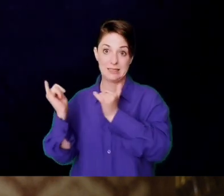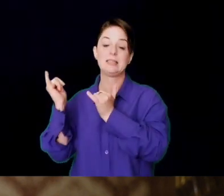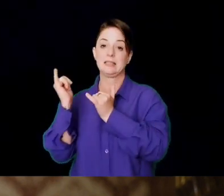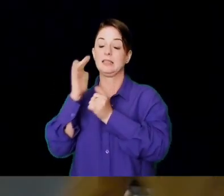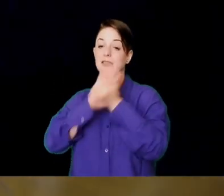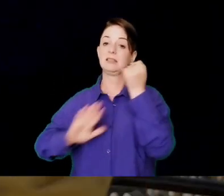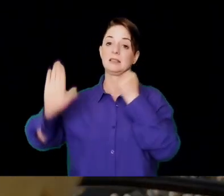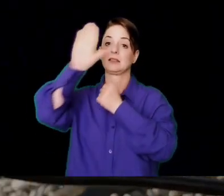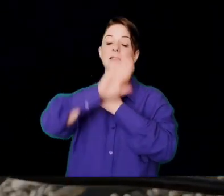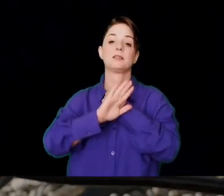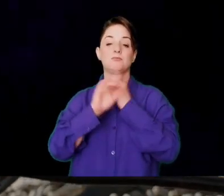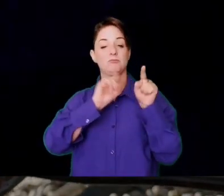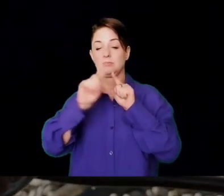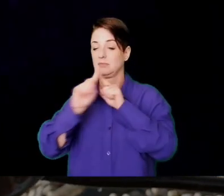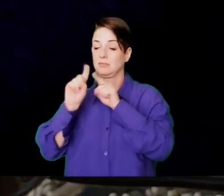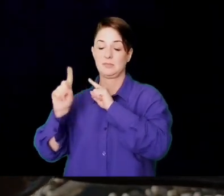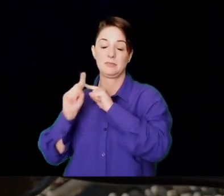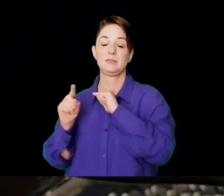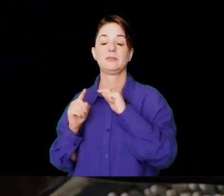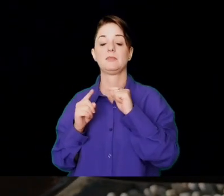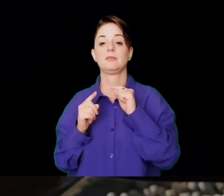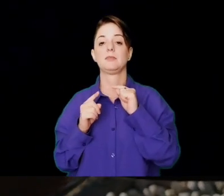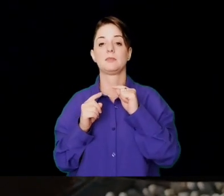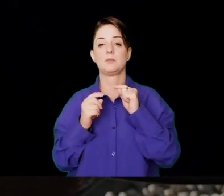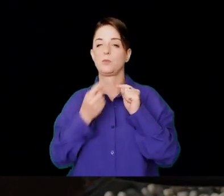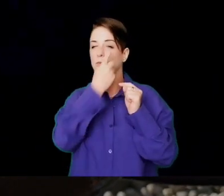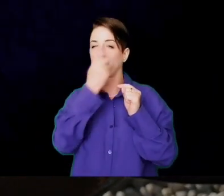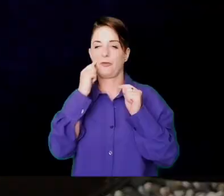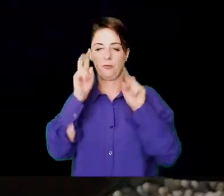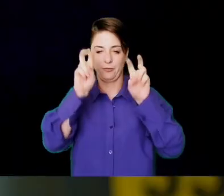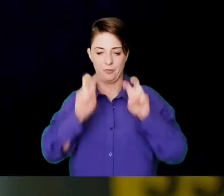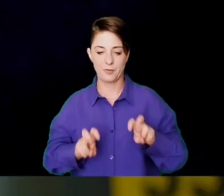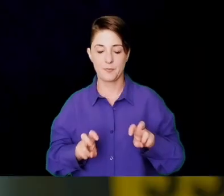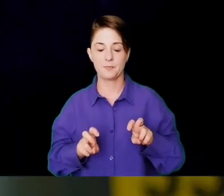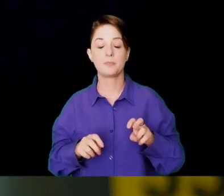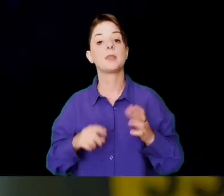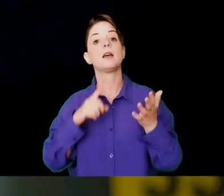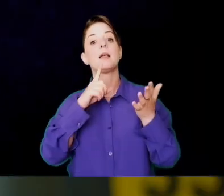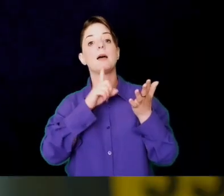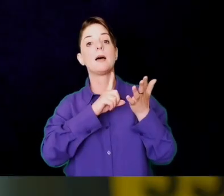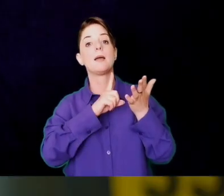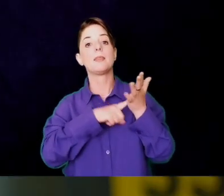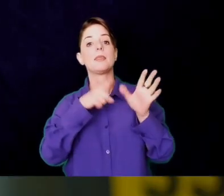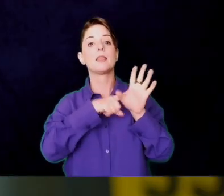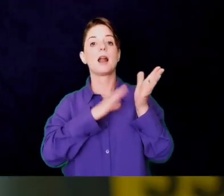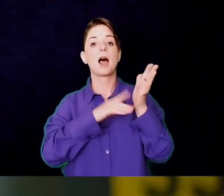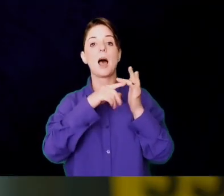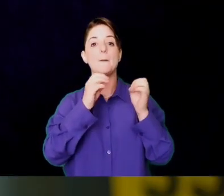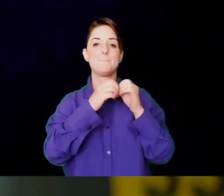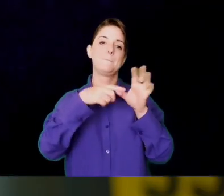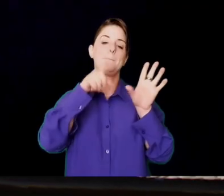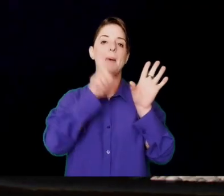around the British coast. You could take the Lyme Bay experience, if you like, to